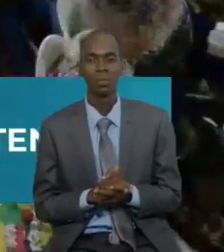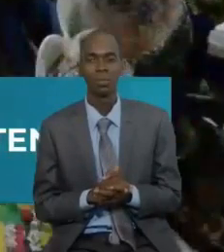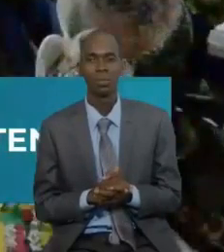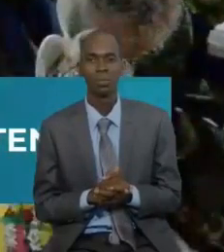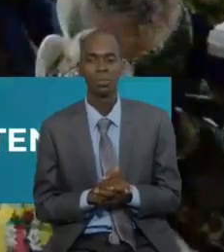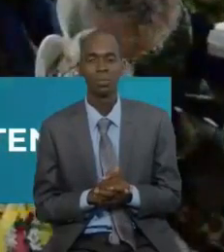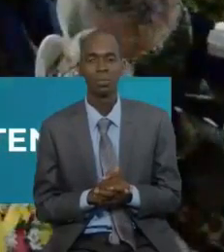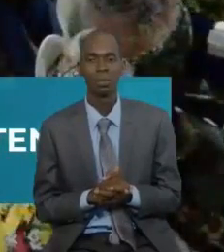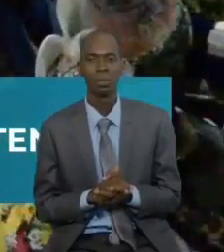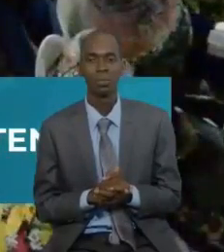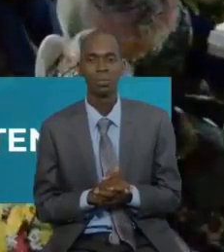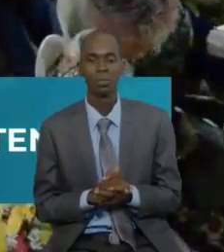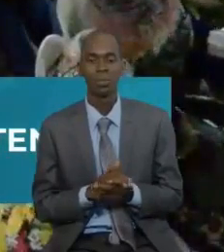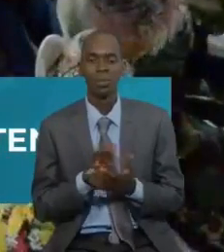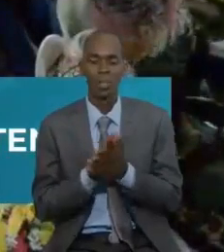Peace.